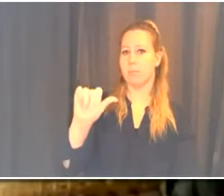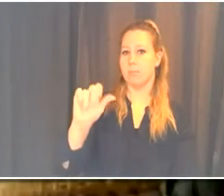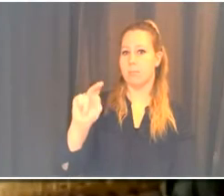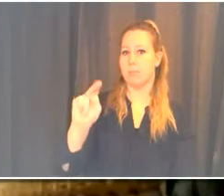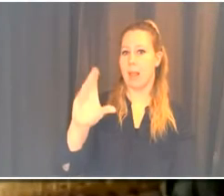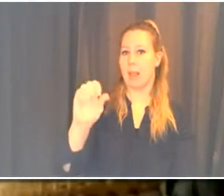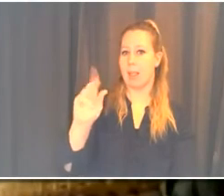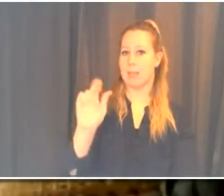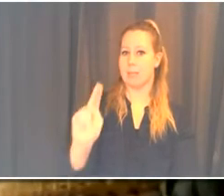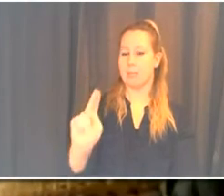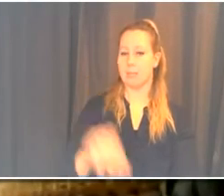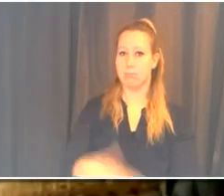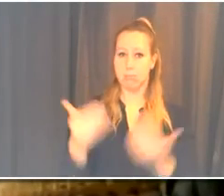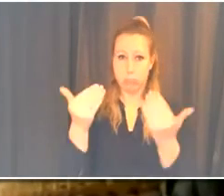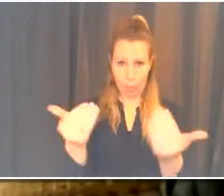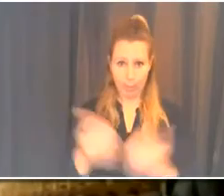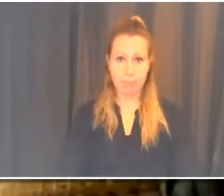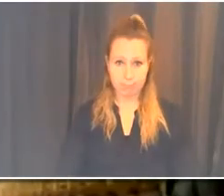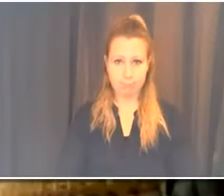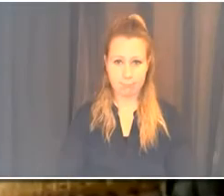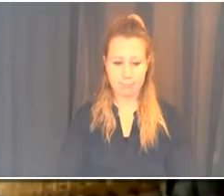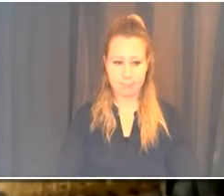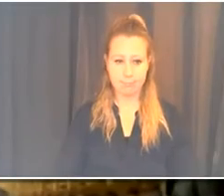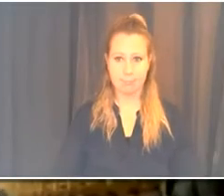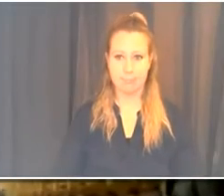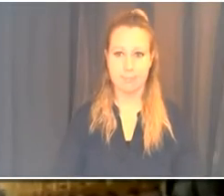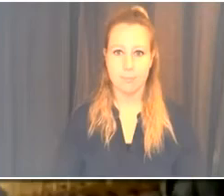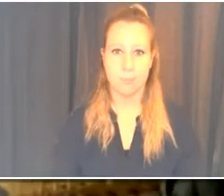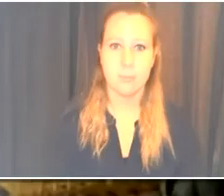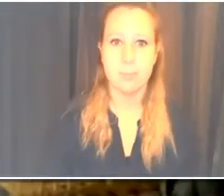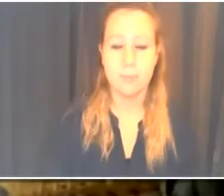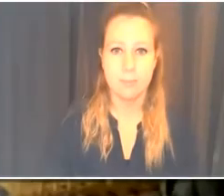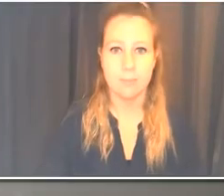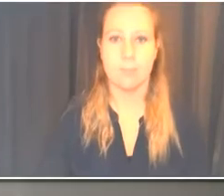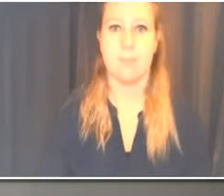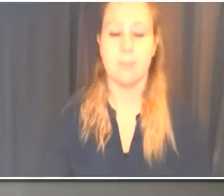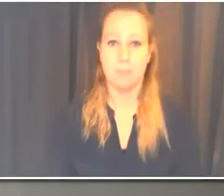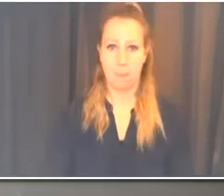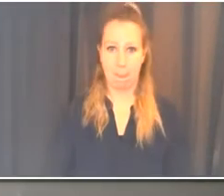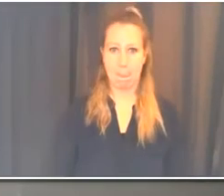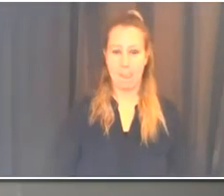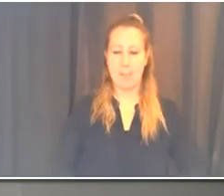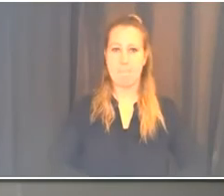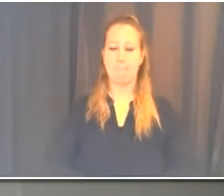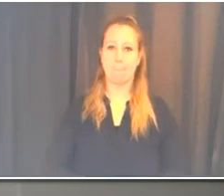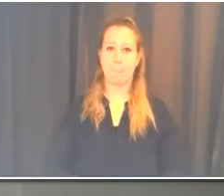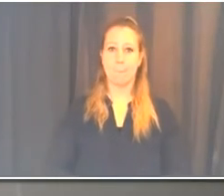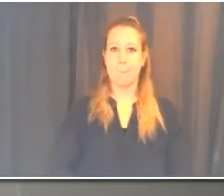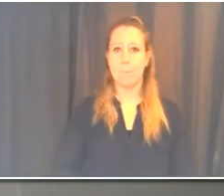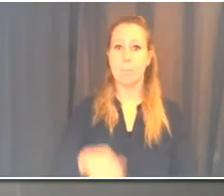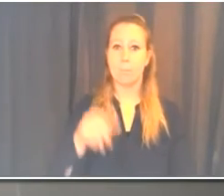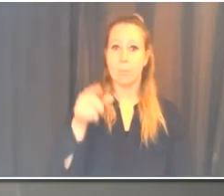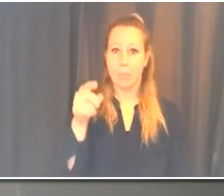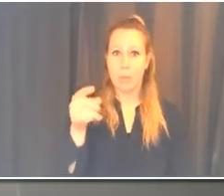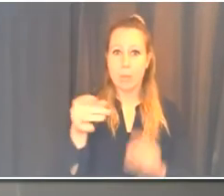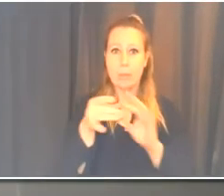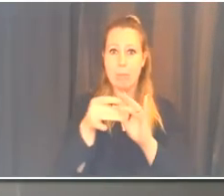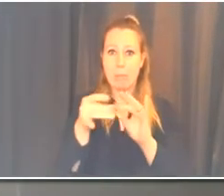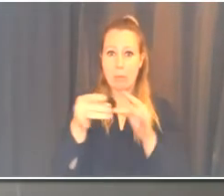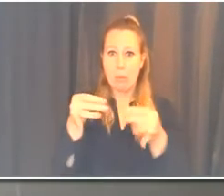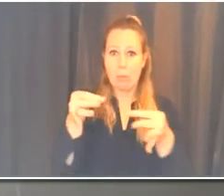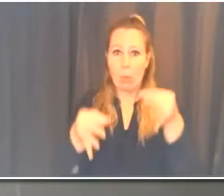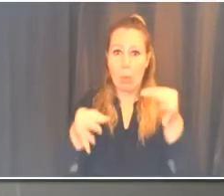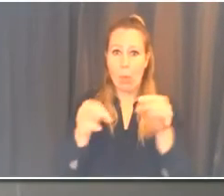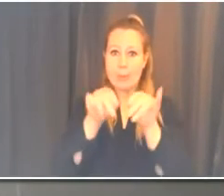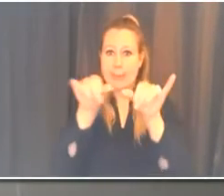cracks highlights and how can we help fill them uh thank you council member I think um you know there has always been